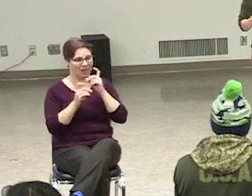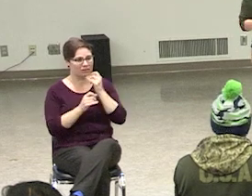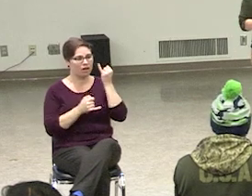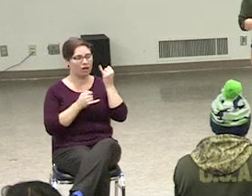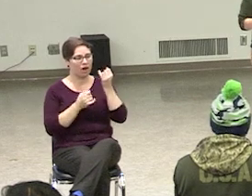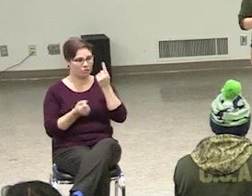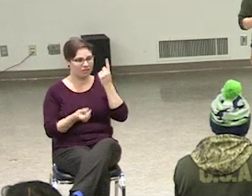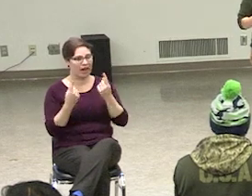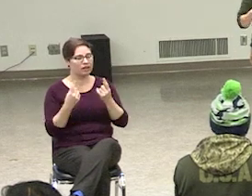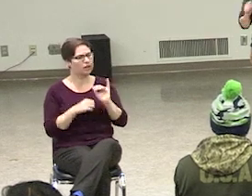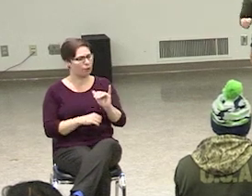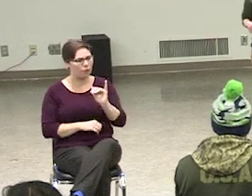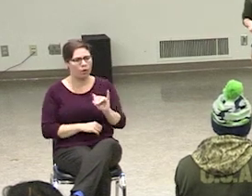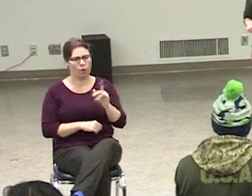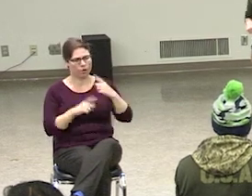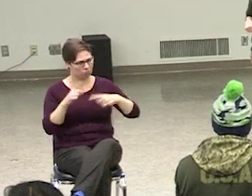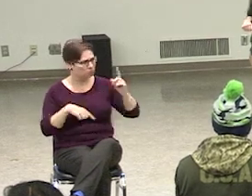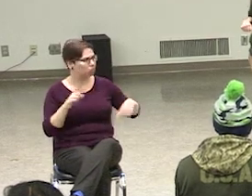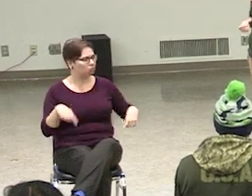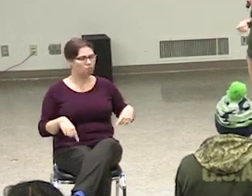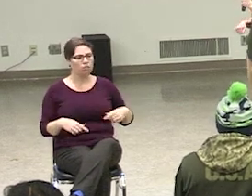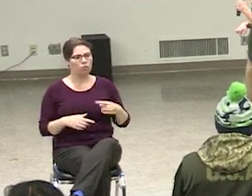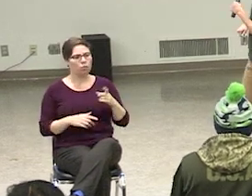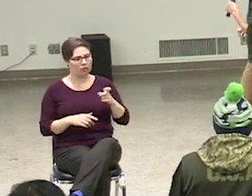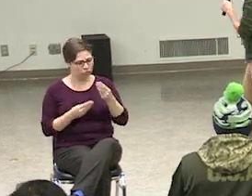of the space we're sharing with folks, and the problems we're seeking to solve.